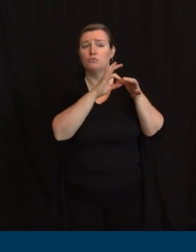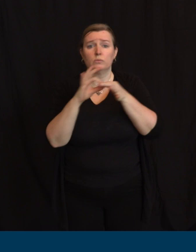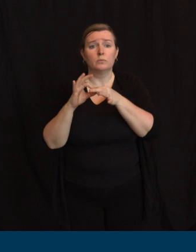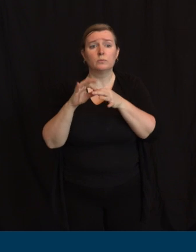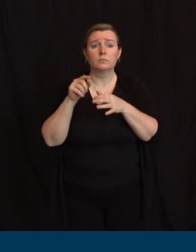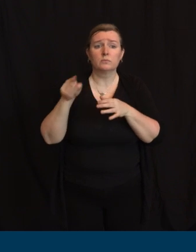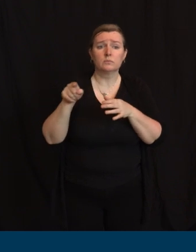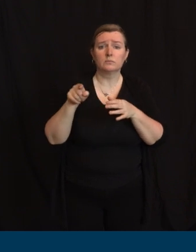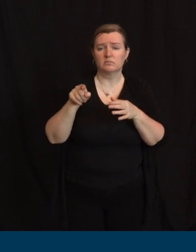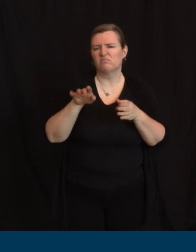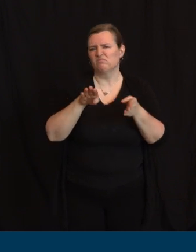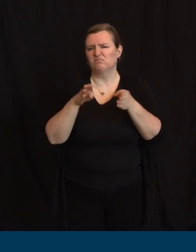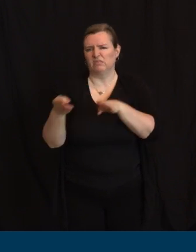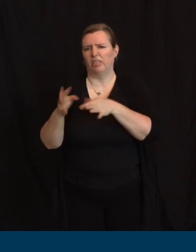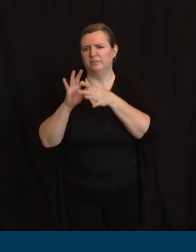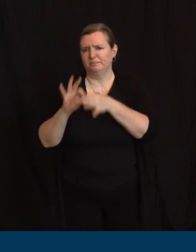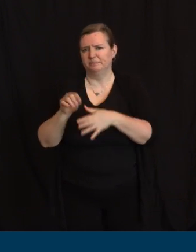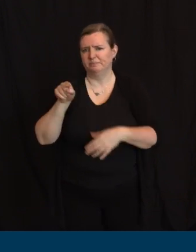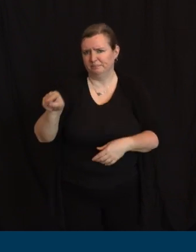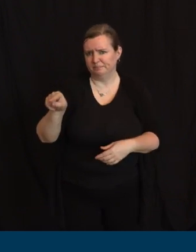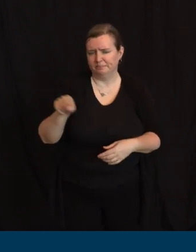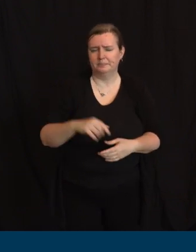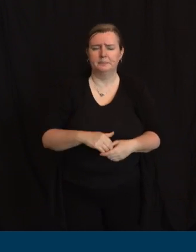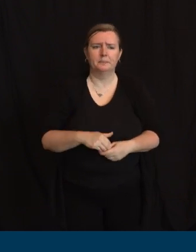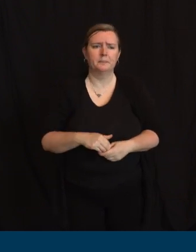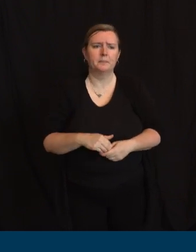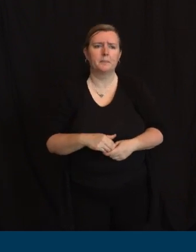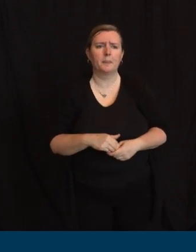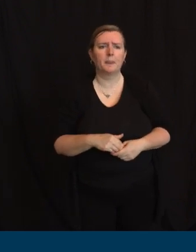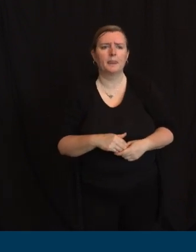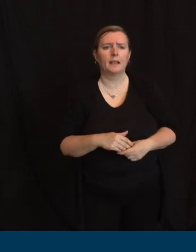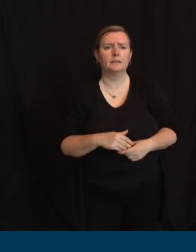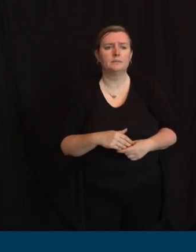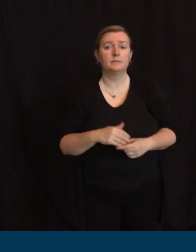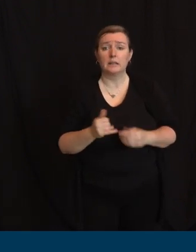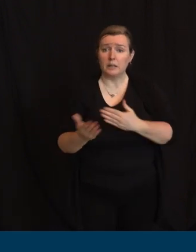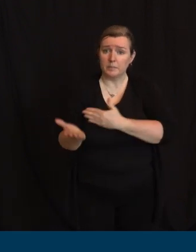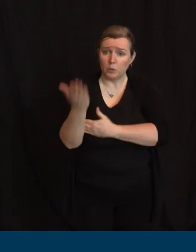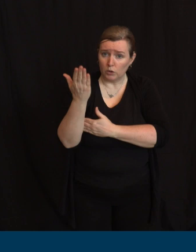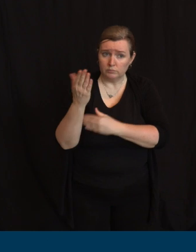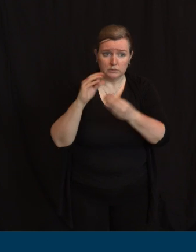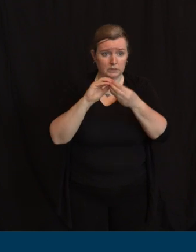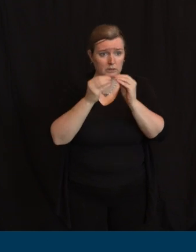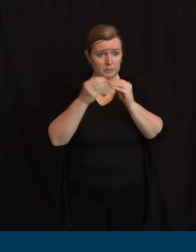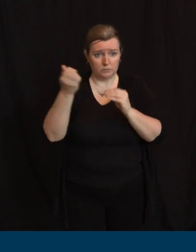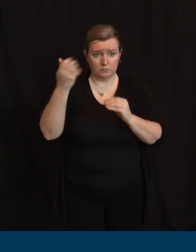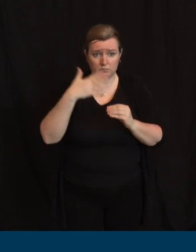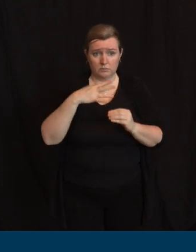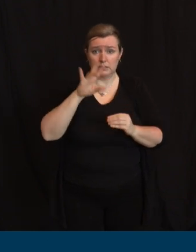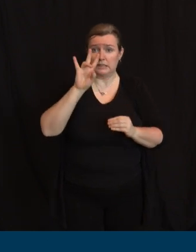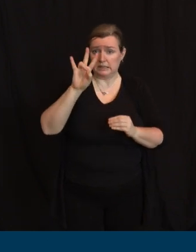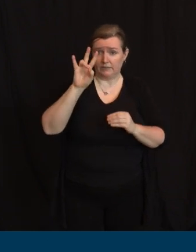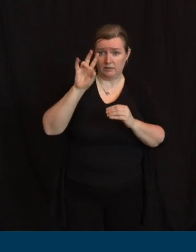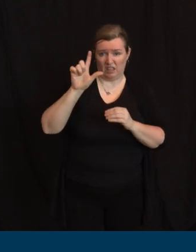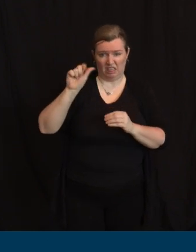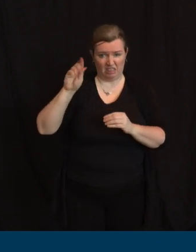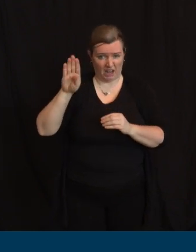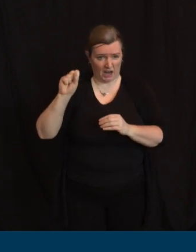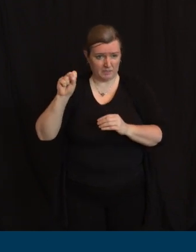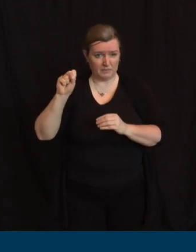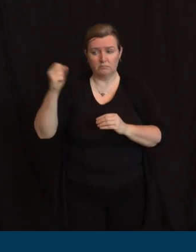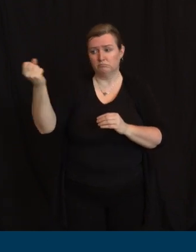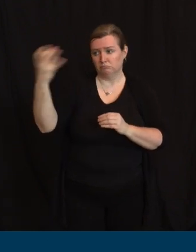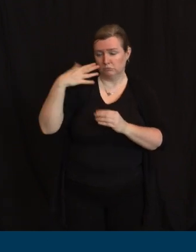According to data from this morning, 7 laboratories sending us COVID-19 results report